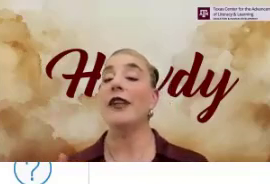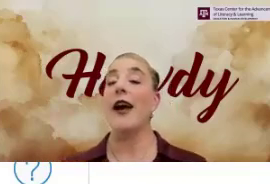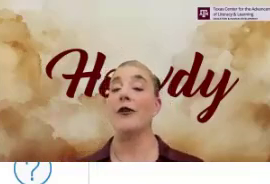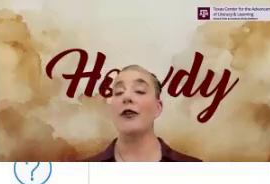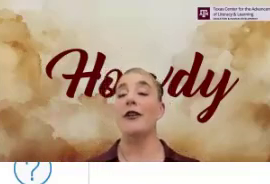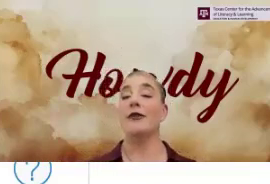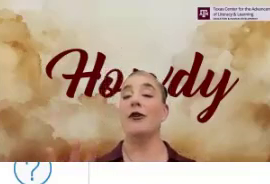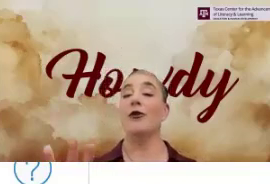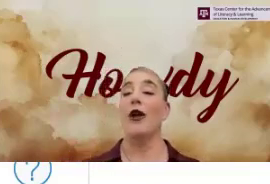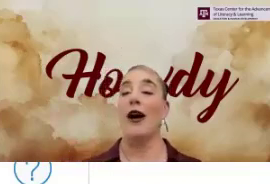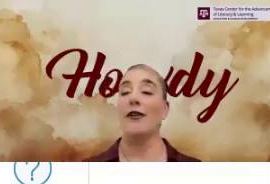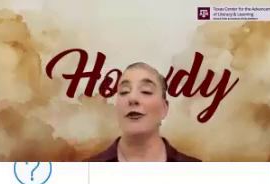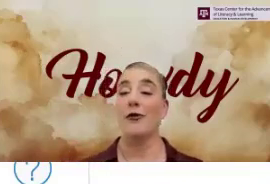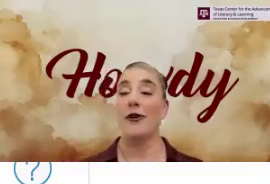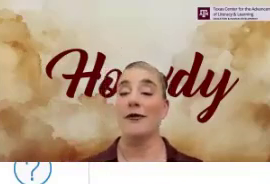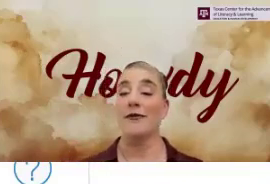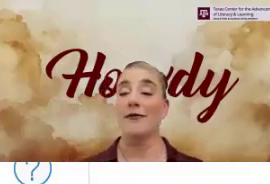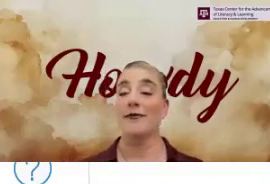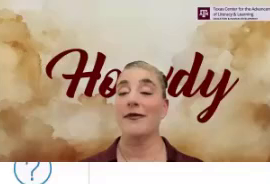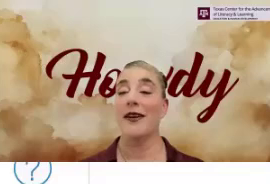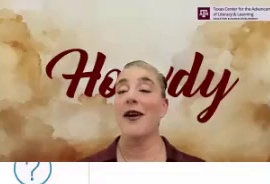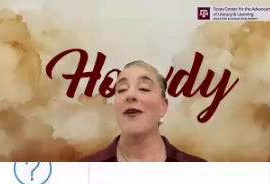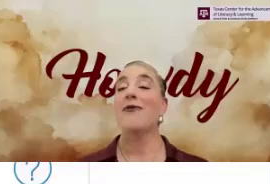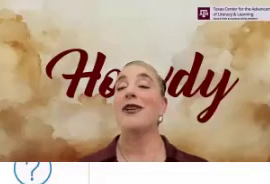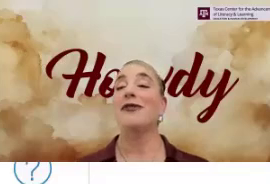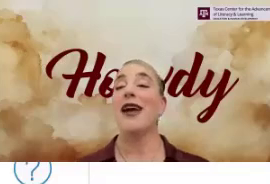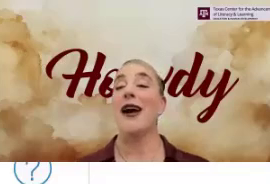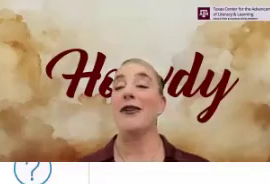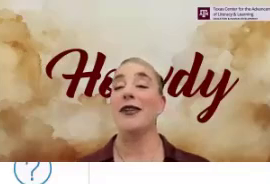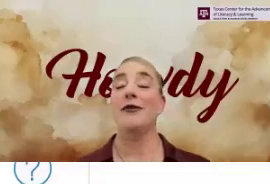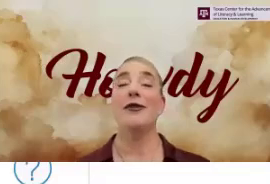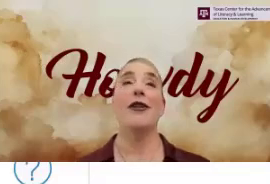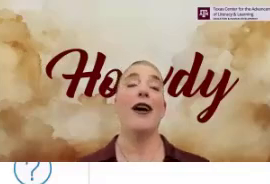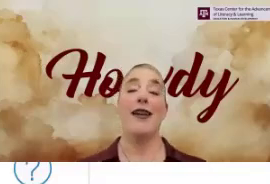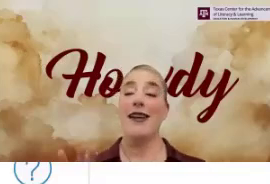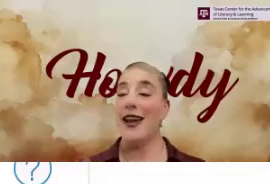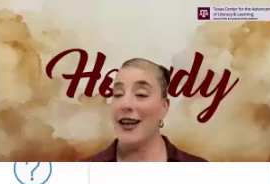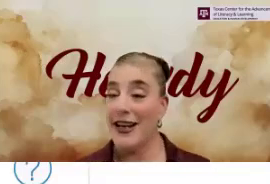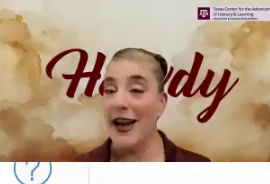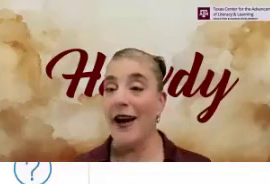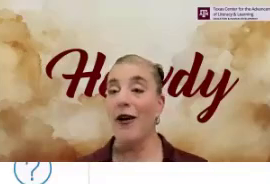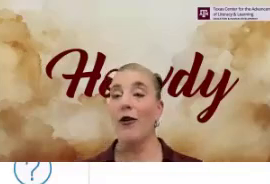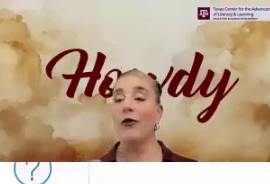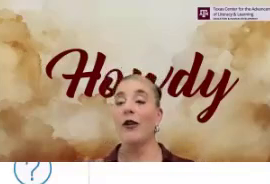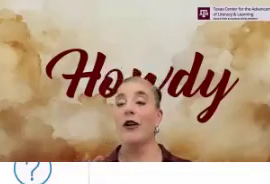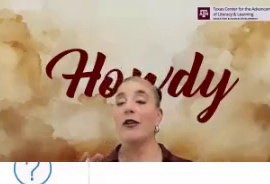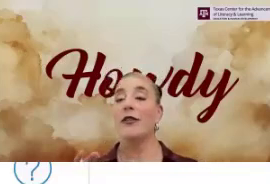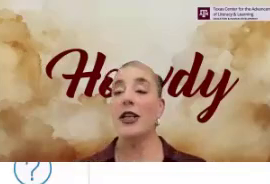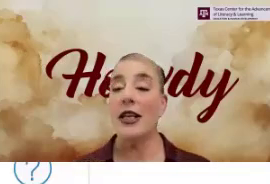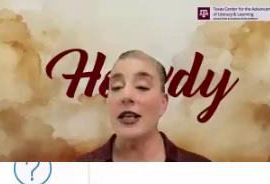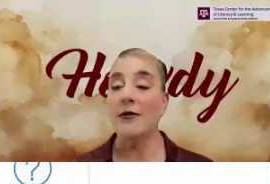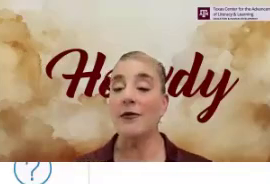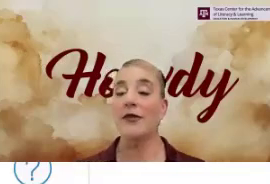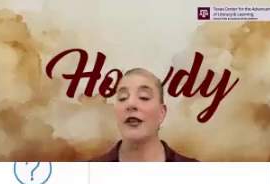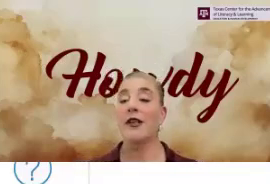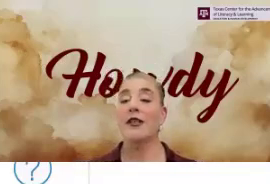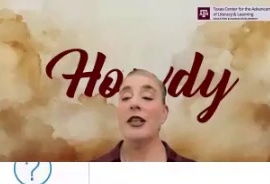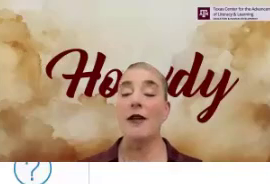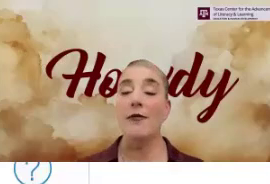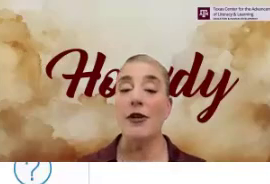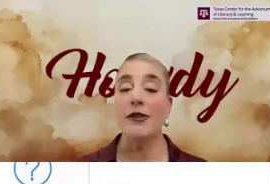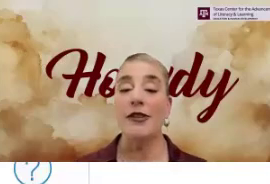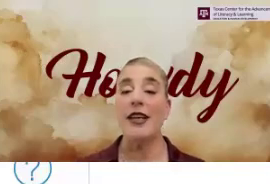we use acronyms a lot, don't we? We use acronyms a lot. AEL,